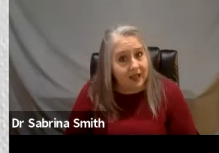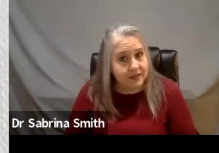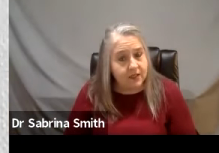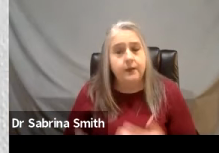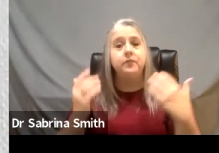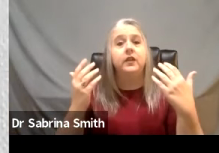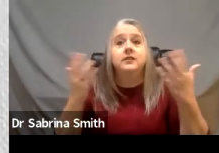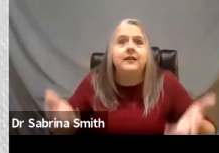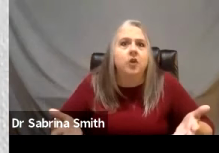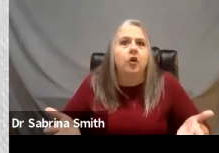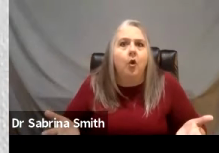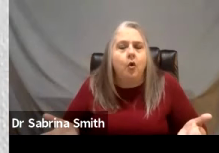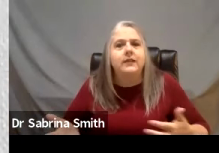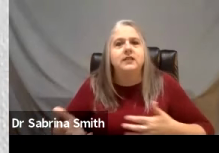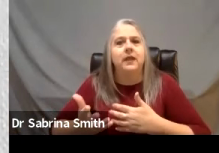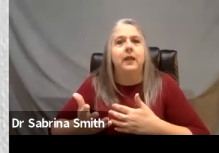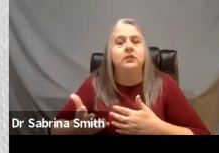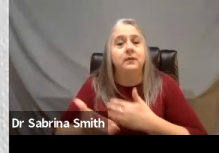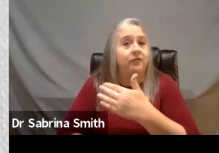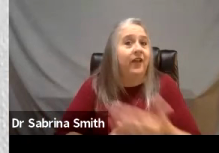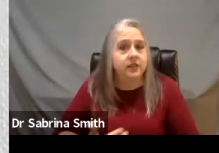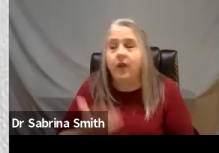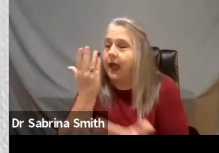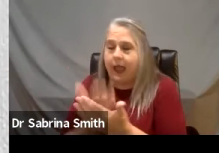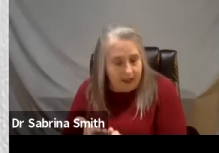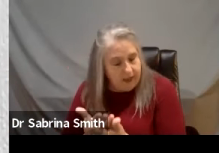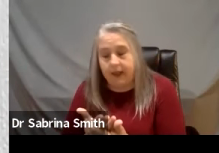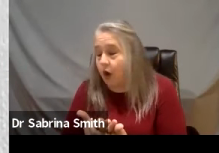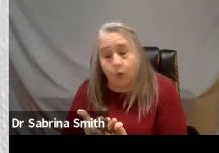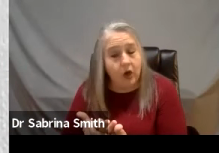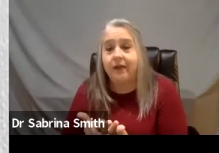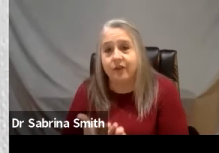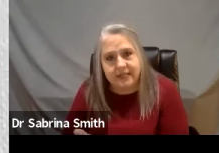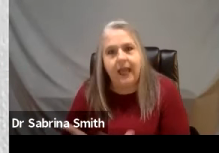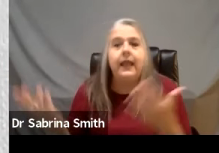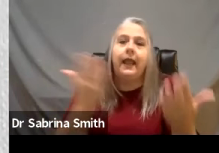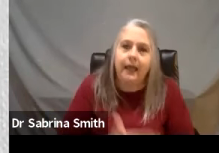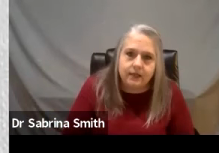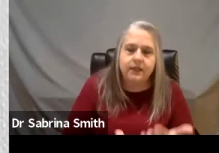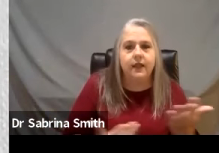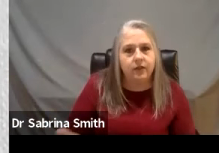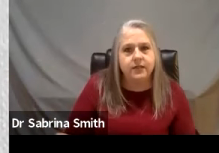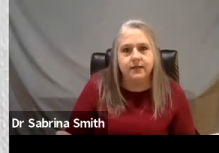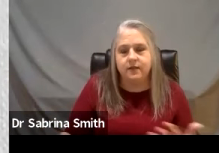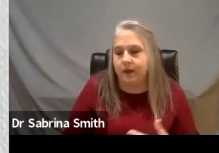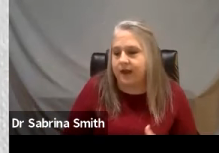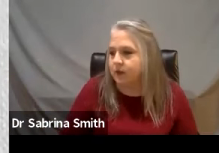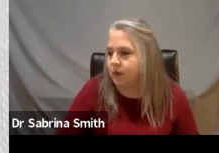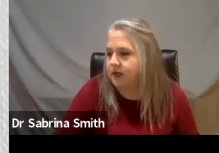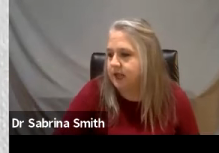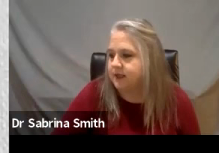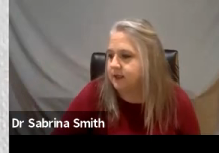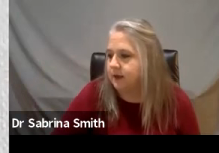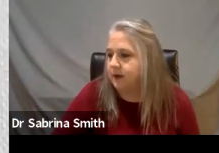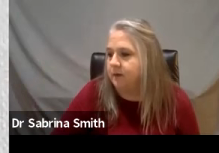these tests, because that's our goal, is to be able to be effective in our work every day and to get the test a pass that we